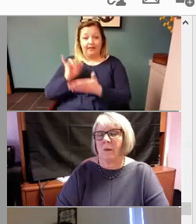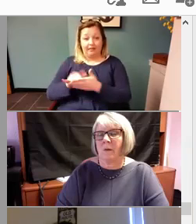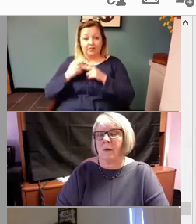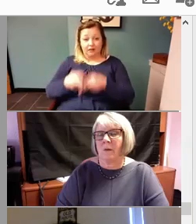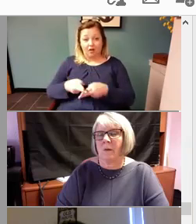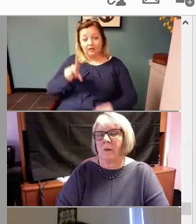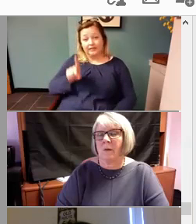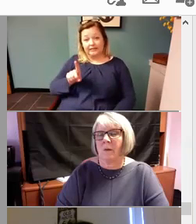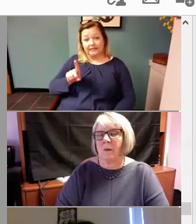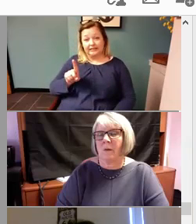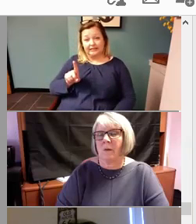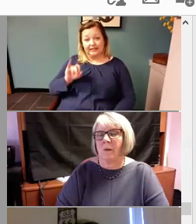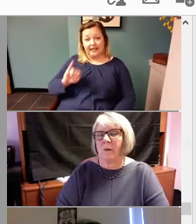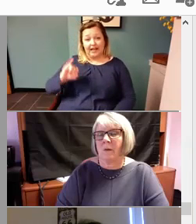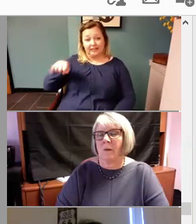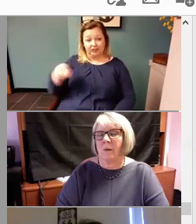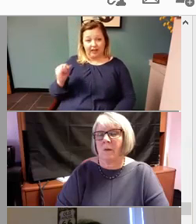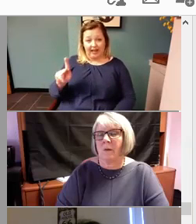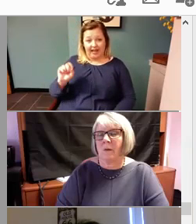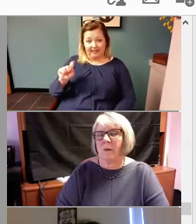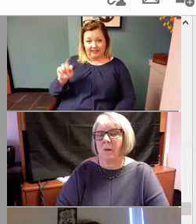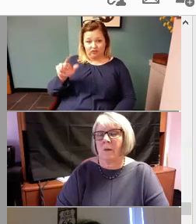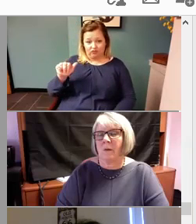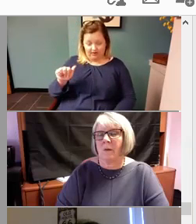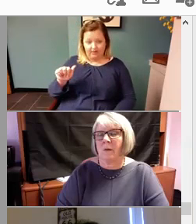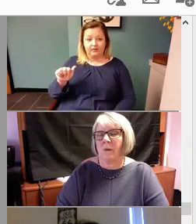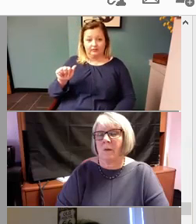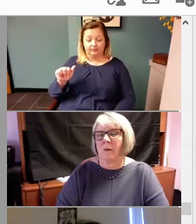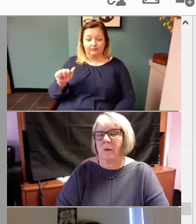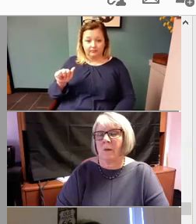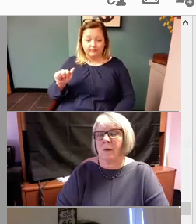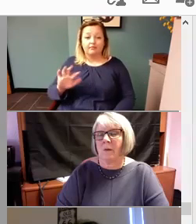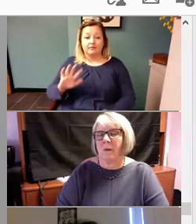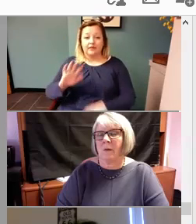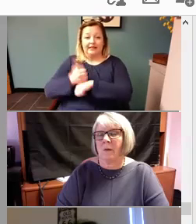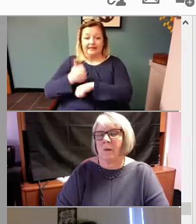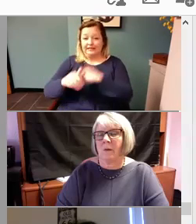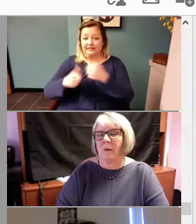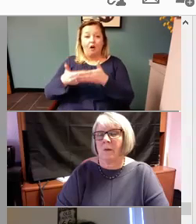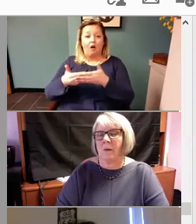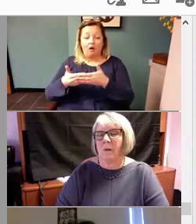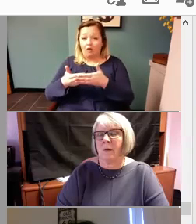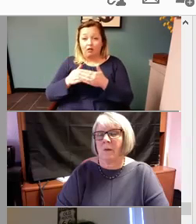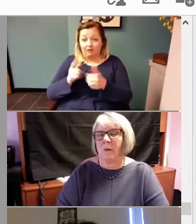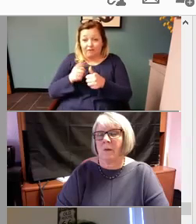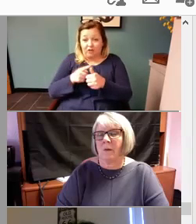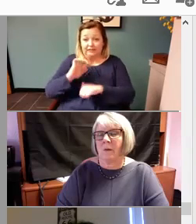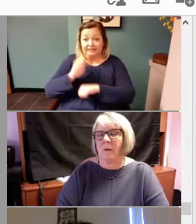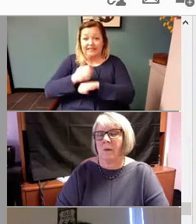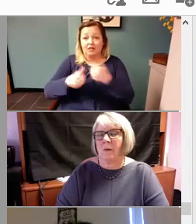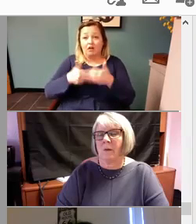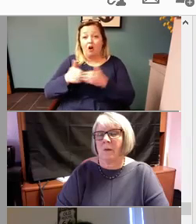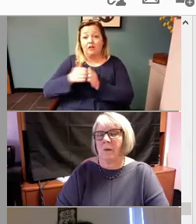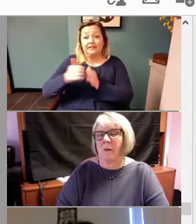way as we do it with BFS. It initializes all the distances to infinity, and then it inserts